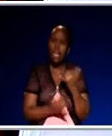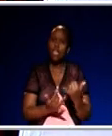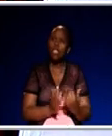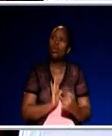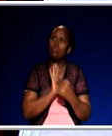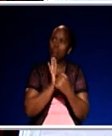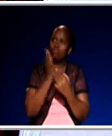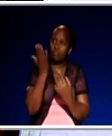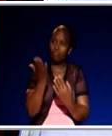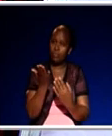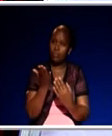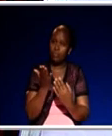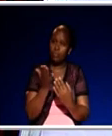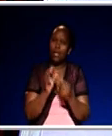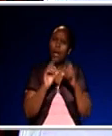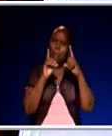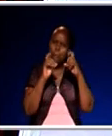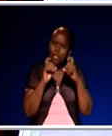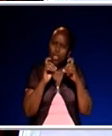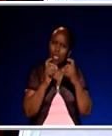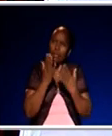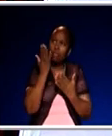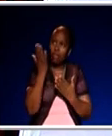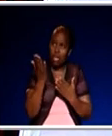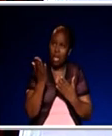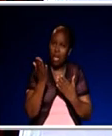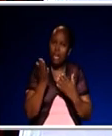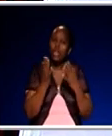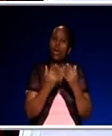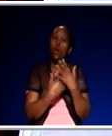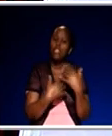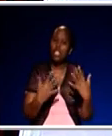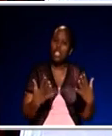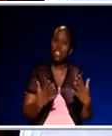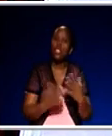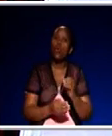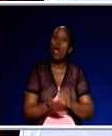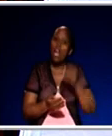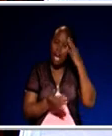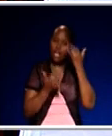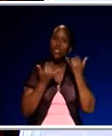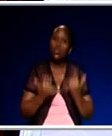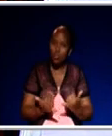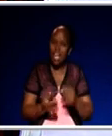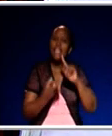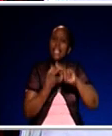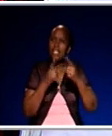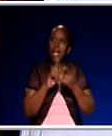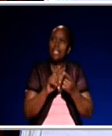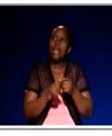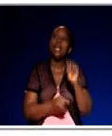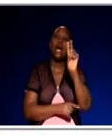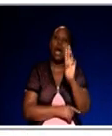now our topic, or rather our apparatus of interest today, which is the standard Bunsen